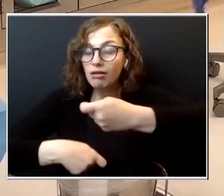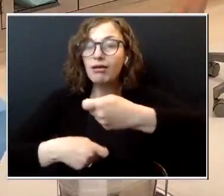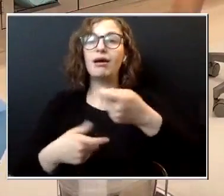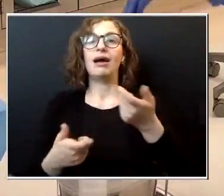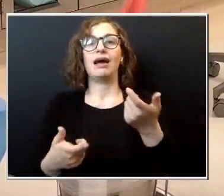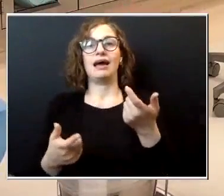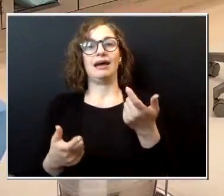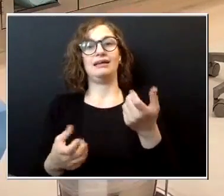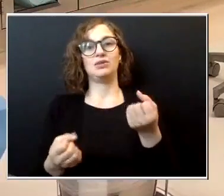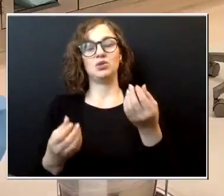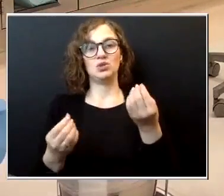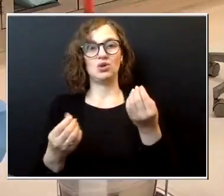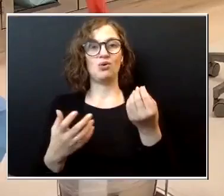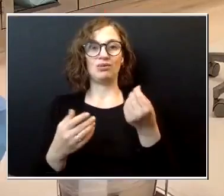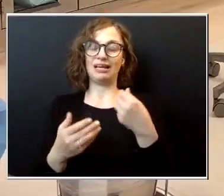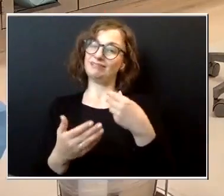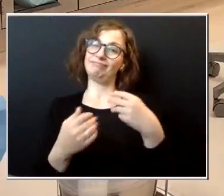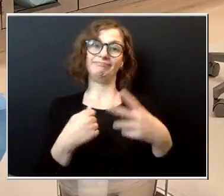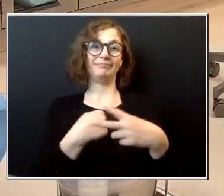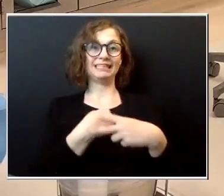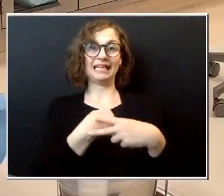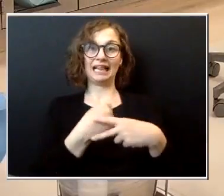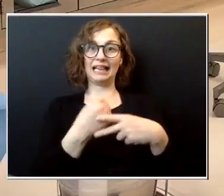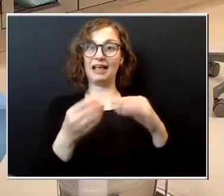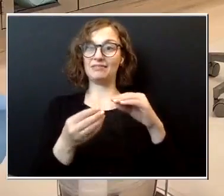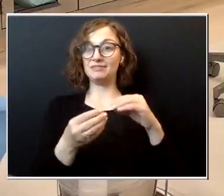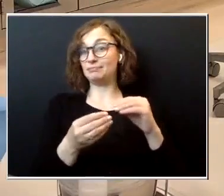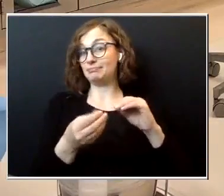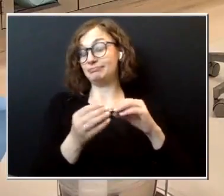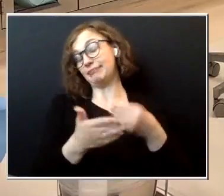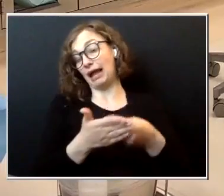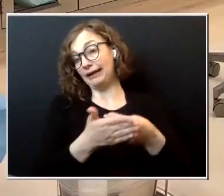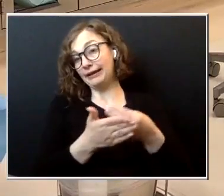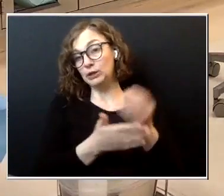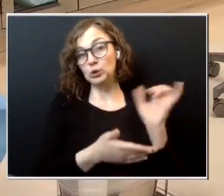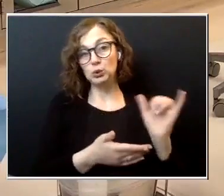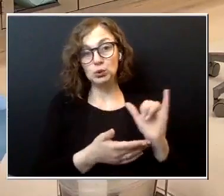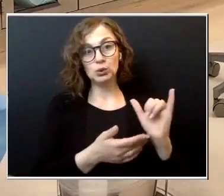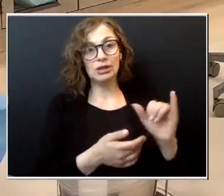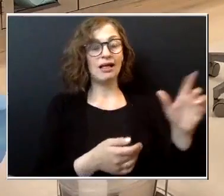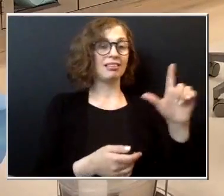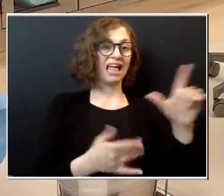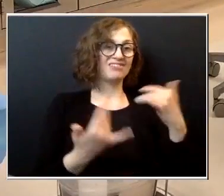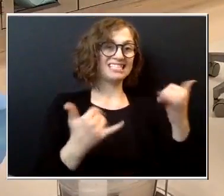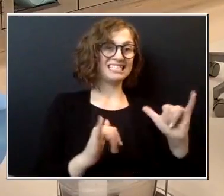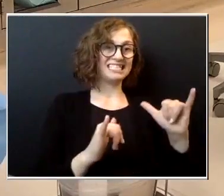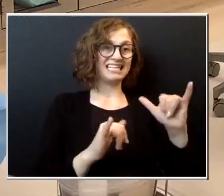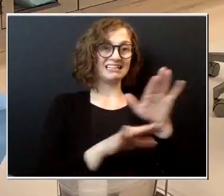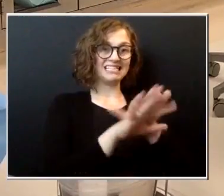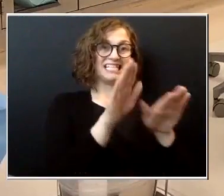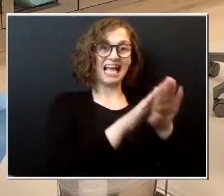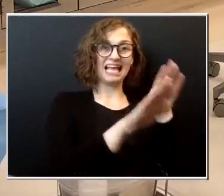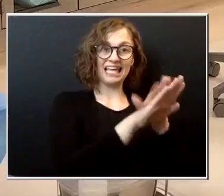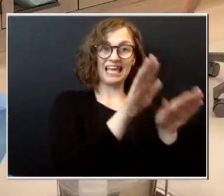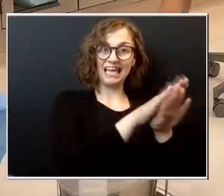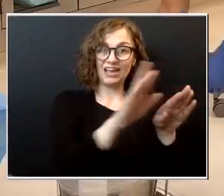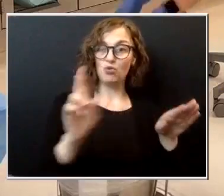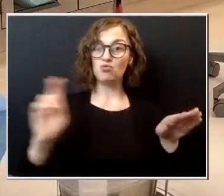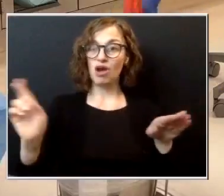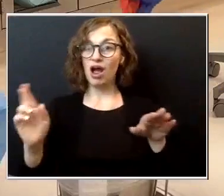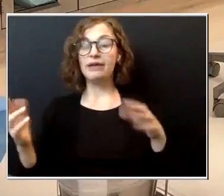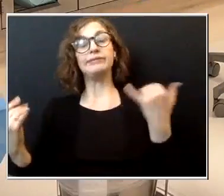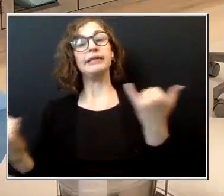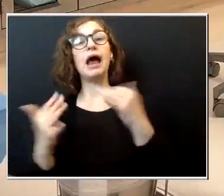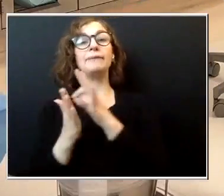left, still stacking. Over on the right, now we're counting. Now we're got it. counting. And everyone in the OR can see that. Yep. The surgeon can see it.